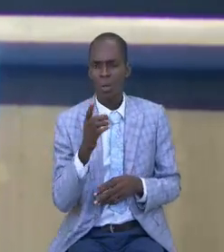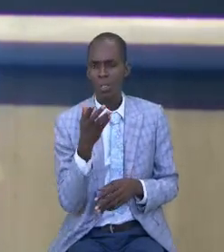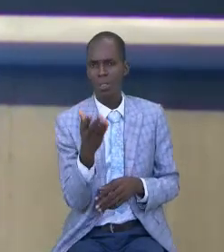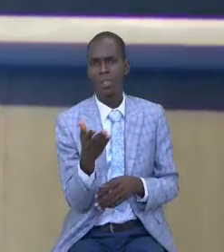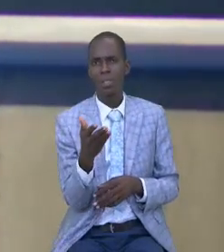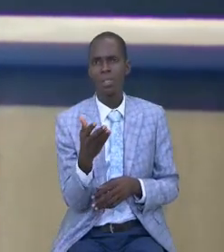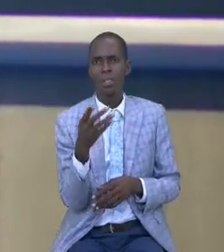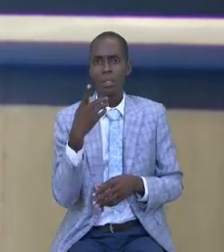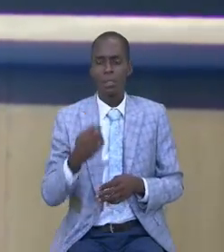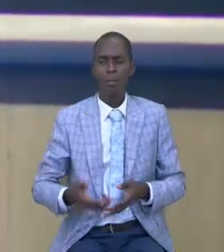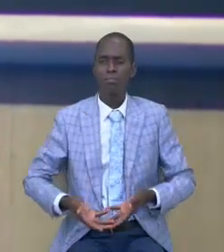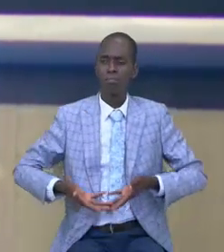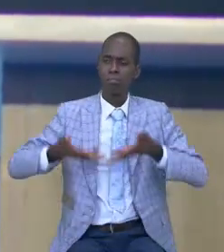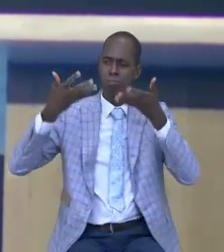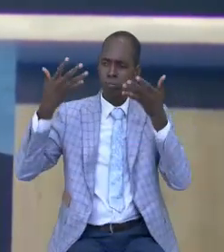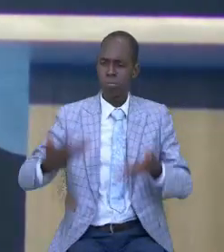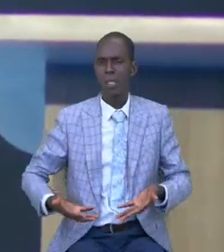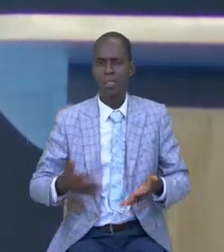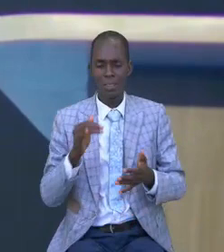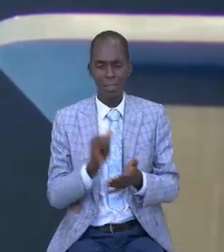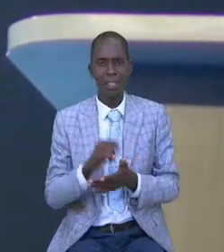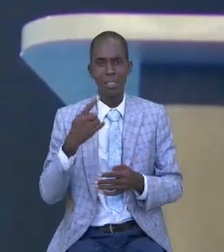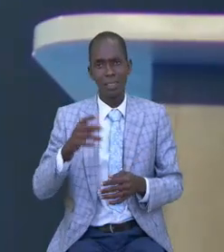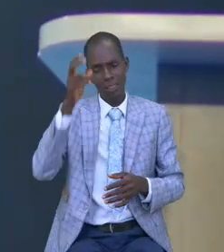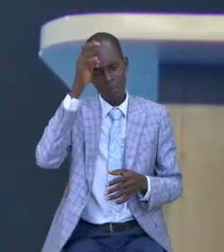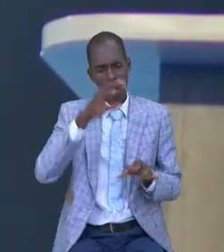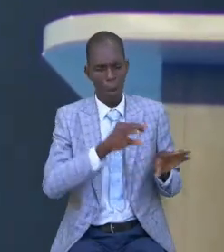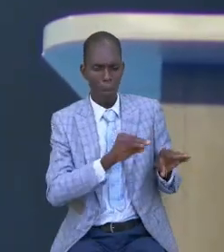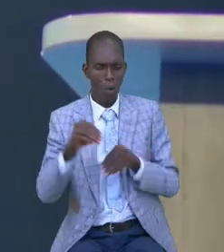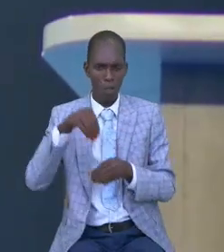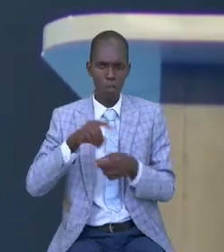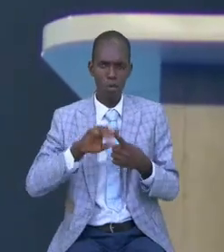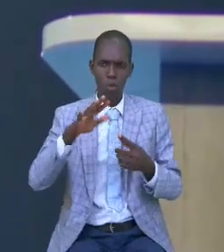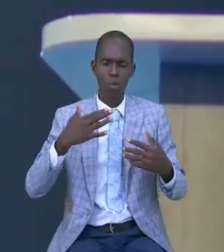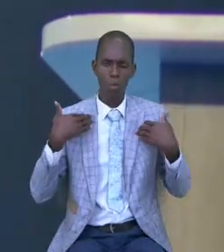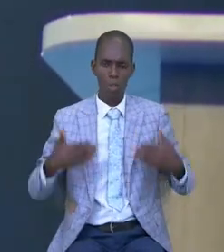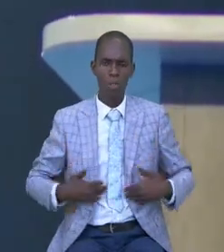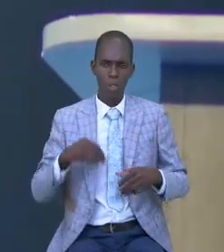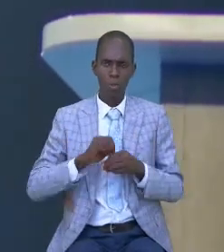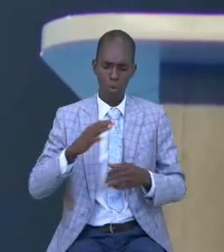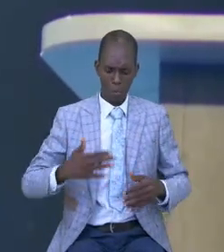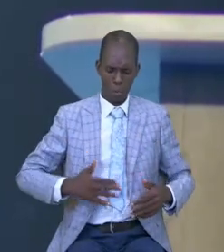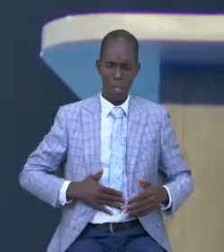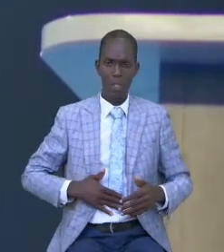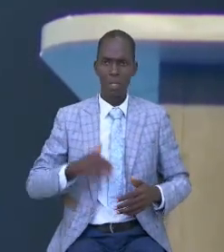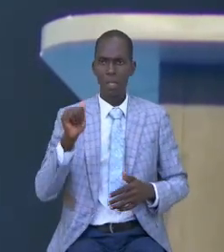the load that the devil packed in your body, in your belly, anemia,